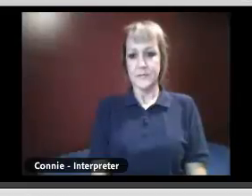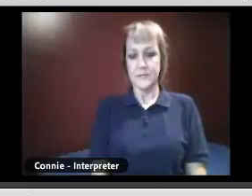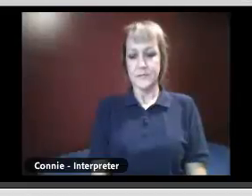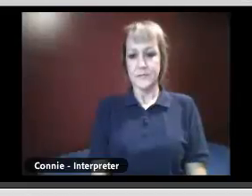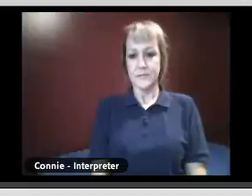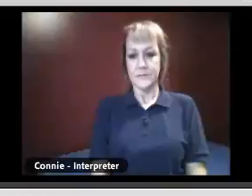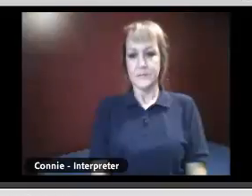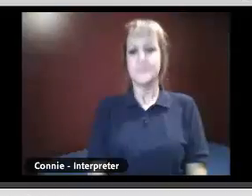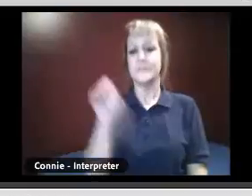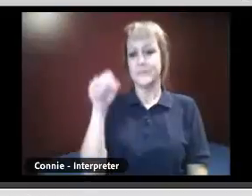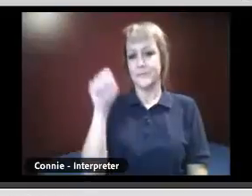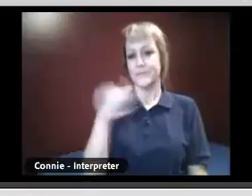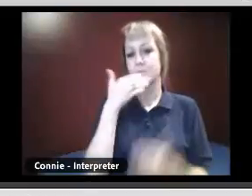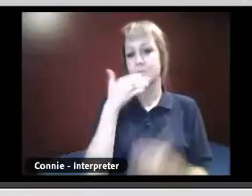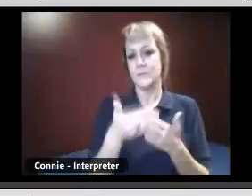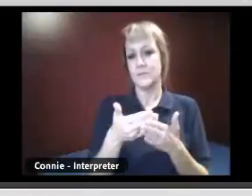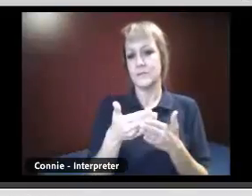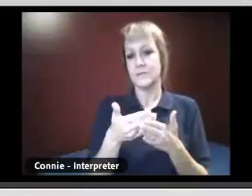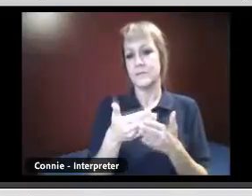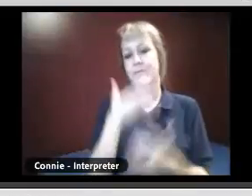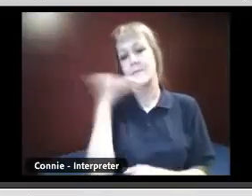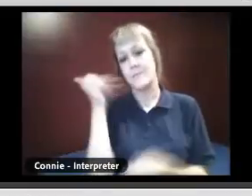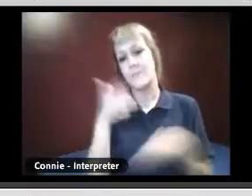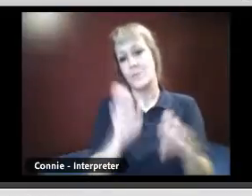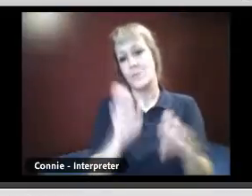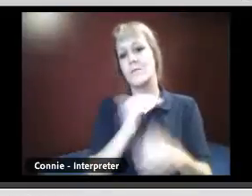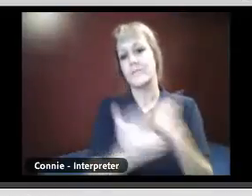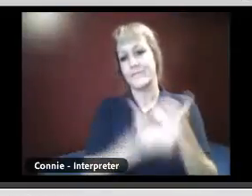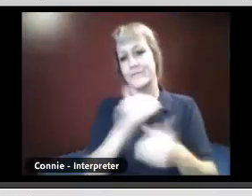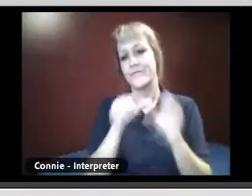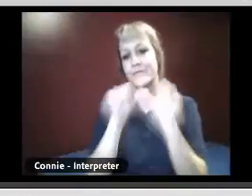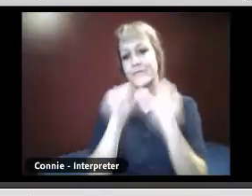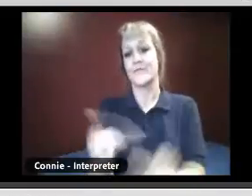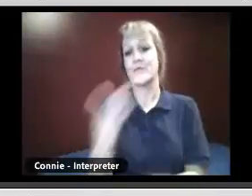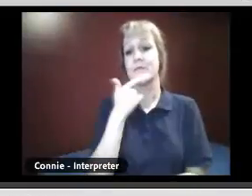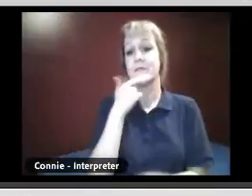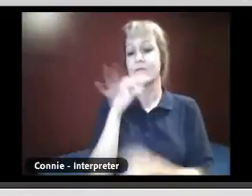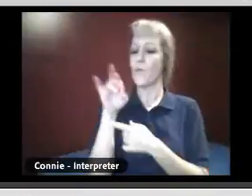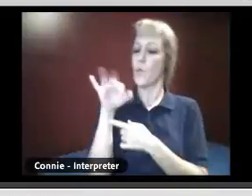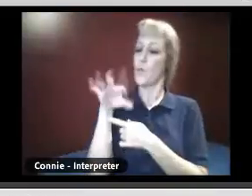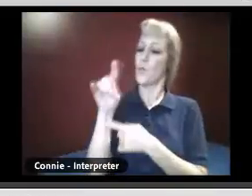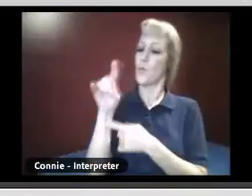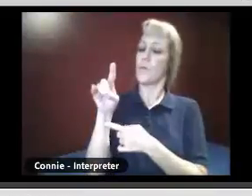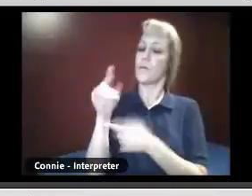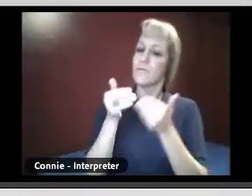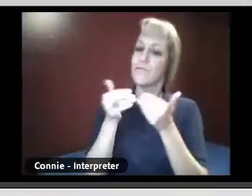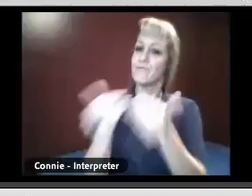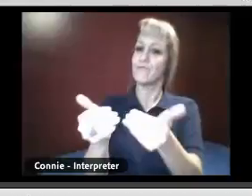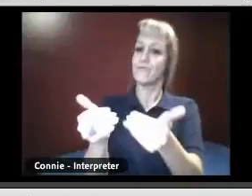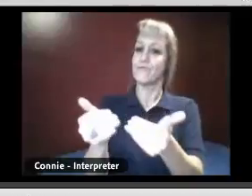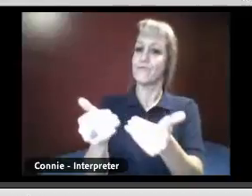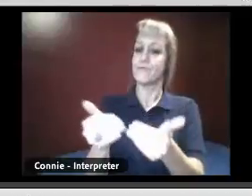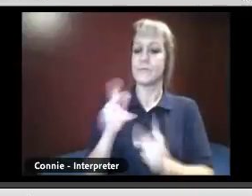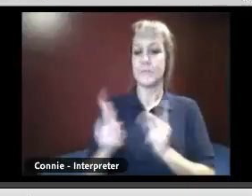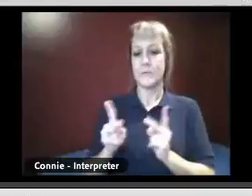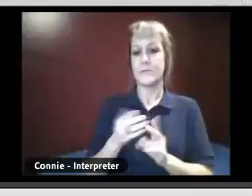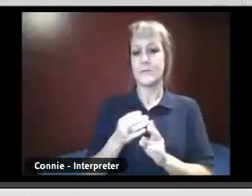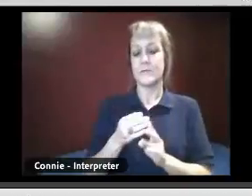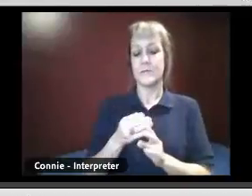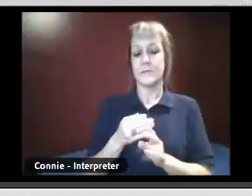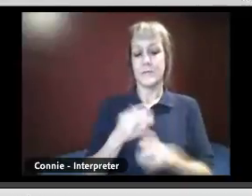Yeah, Cheryl, it is a much better way to proceed because you said the word forward. This is what gets people moving forward beyond where